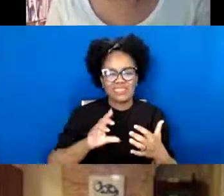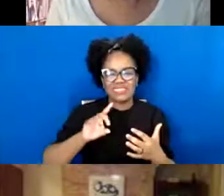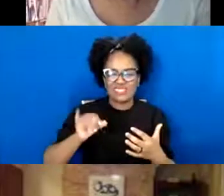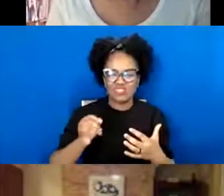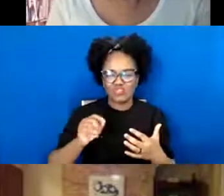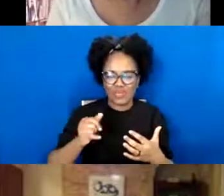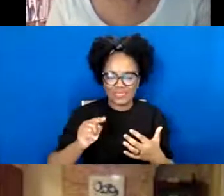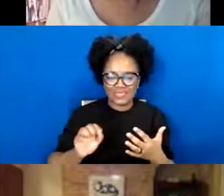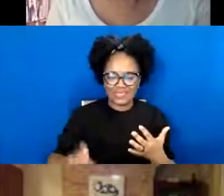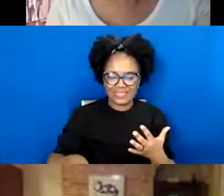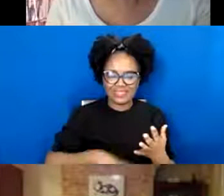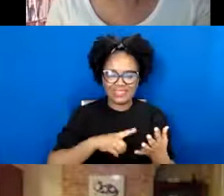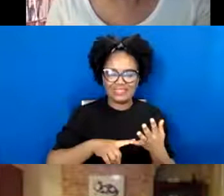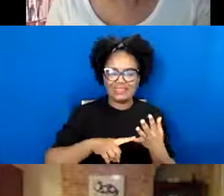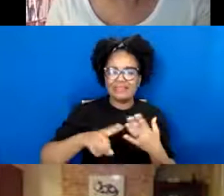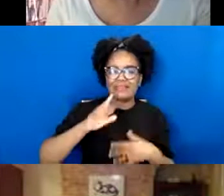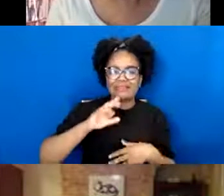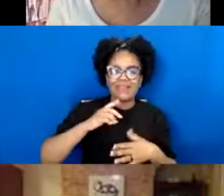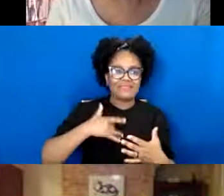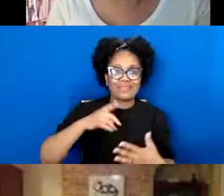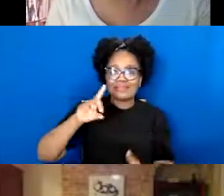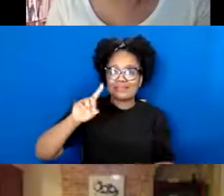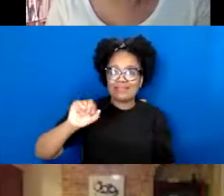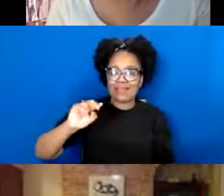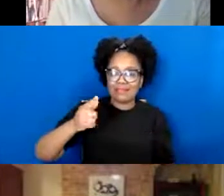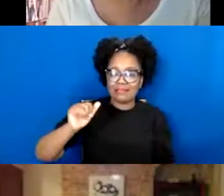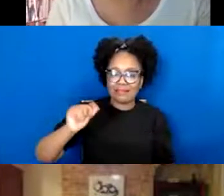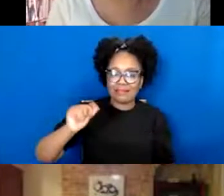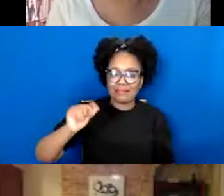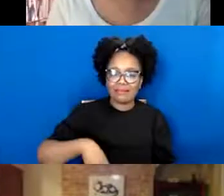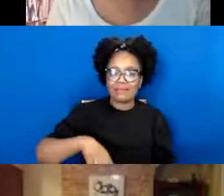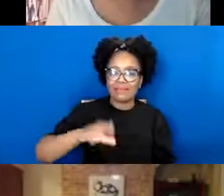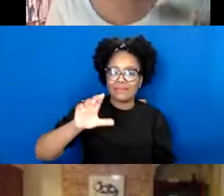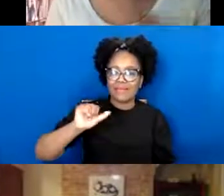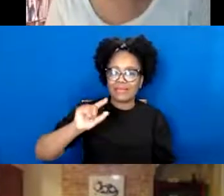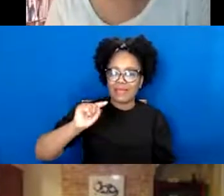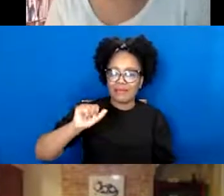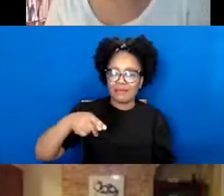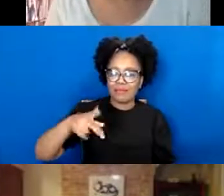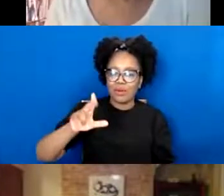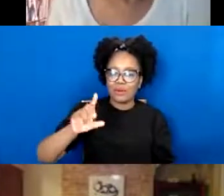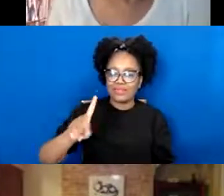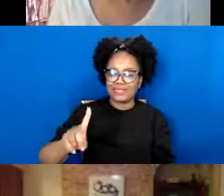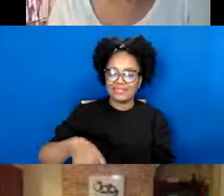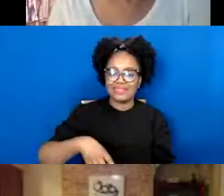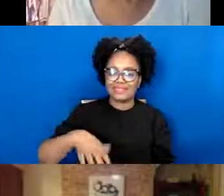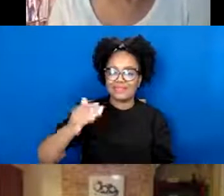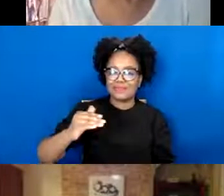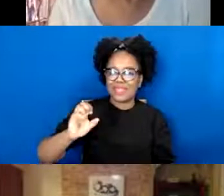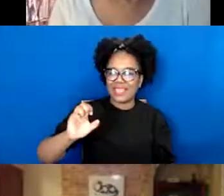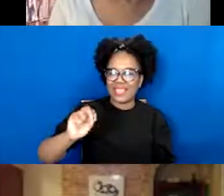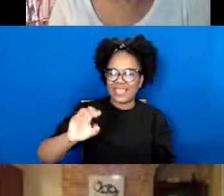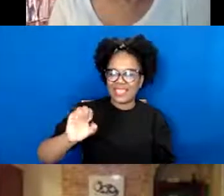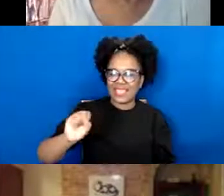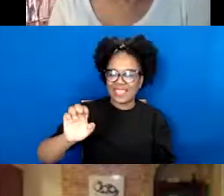suspended, engulfed, swimming, and floating. Oh my goodness gracious. Oh, I want to make something